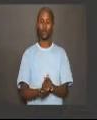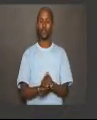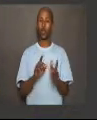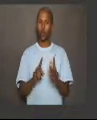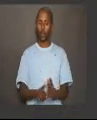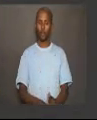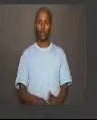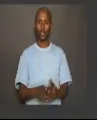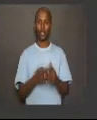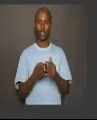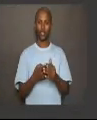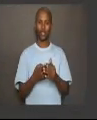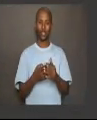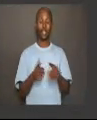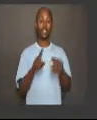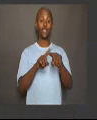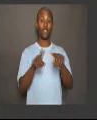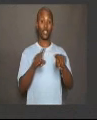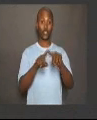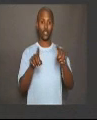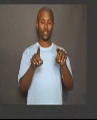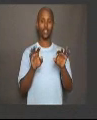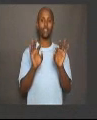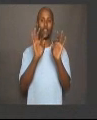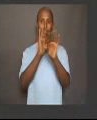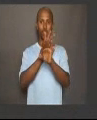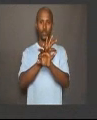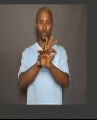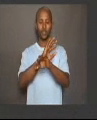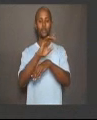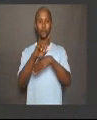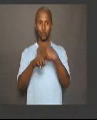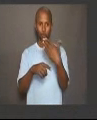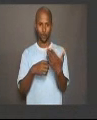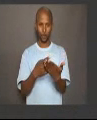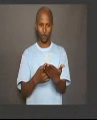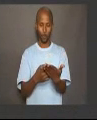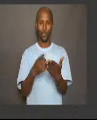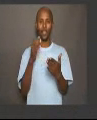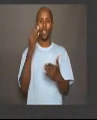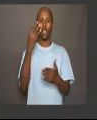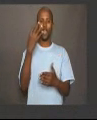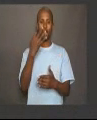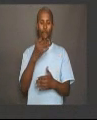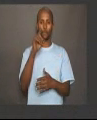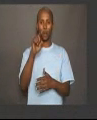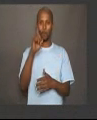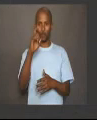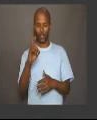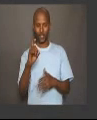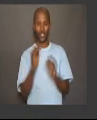We begin by differentiating the function. So, f prime of